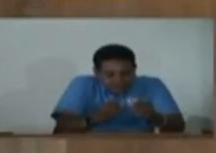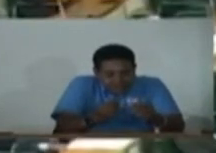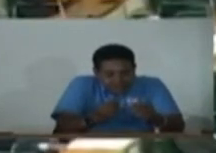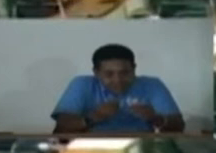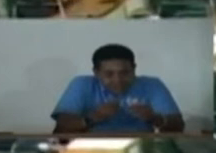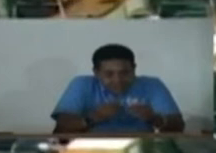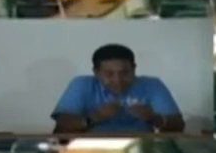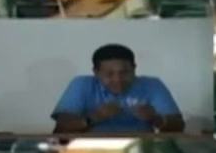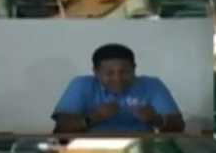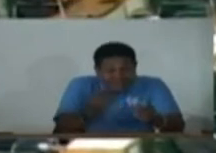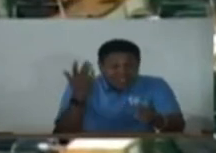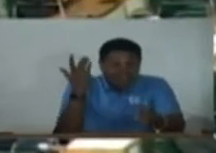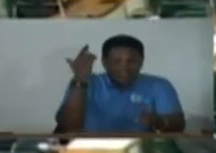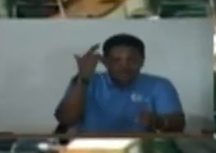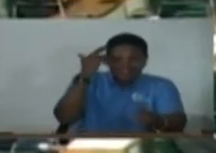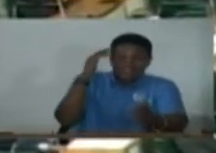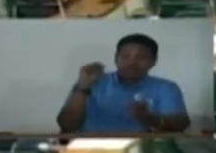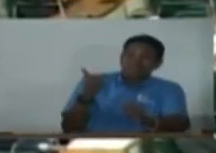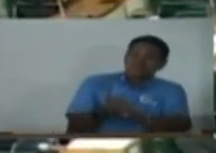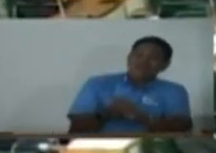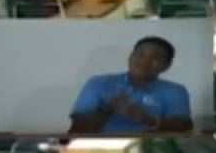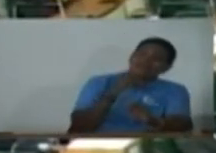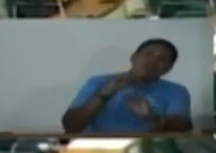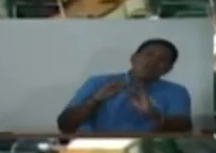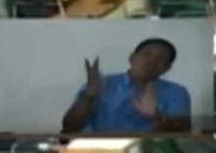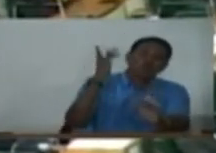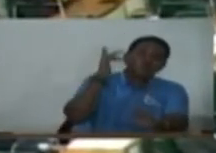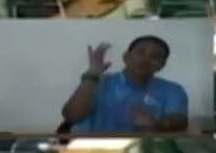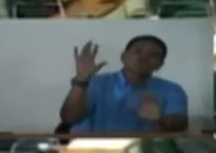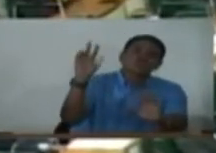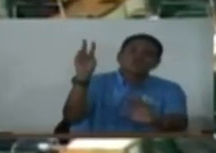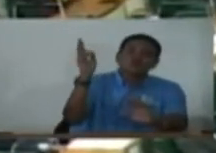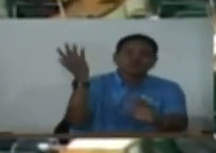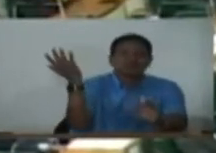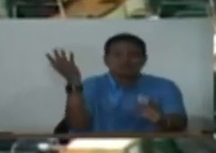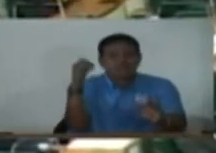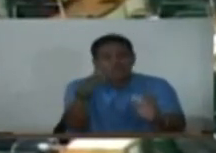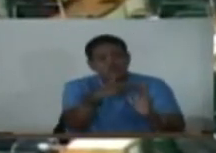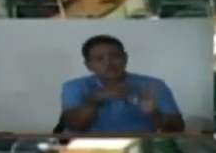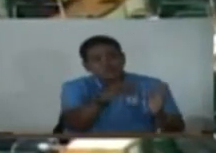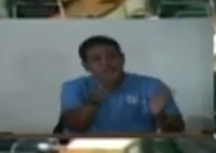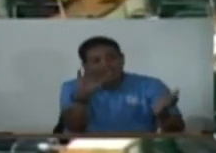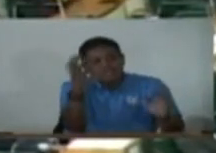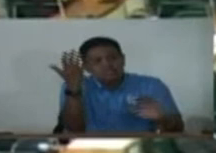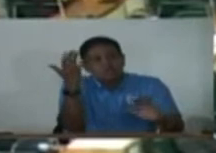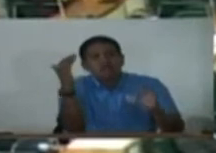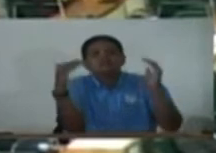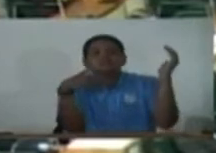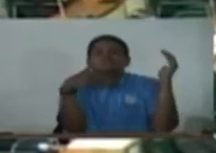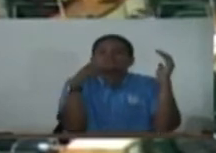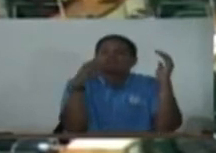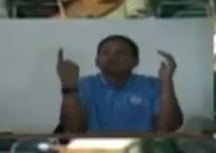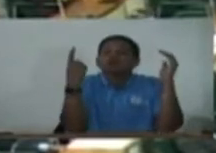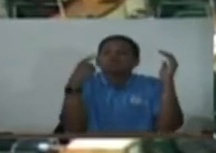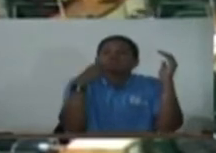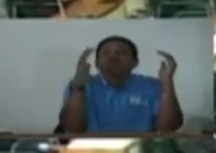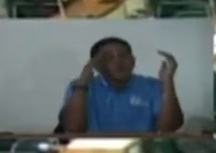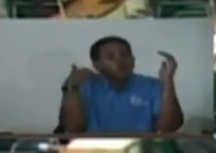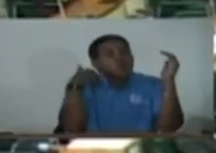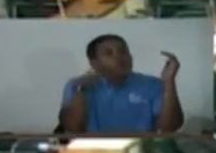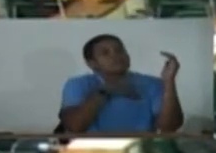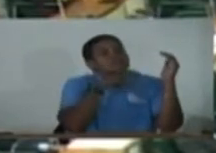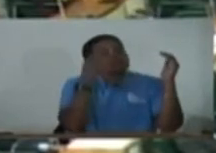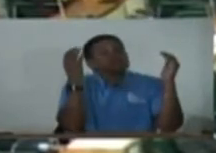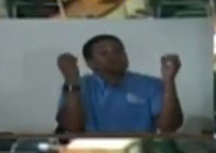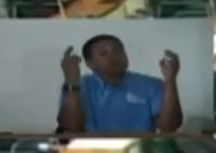to me. But that rule, that disparity, is something that is not welcomed by a very